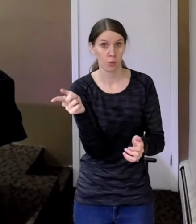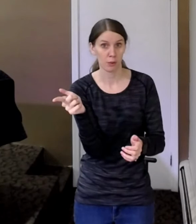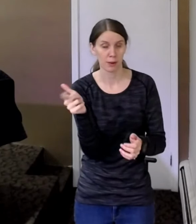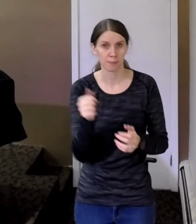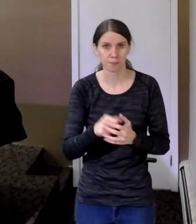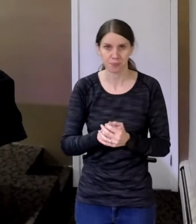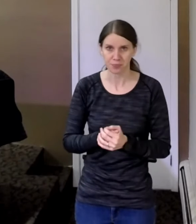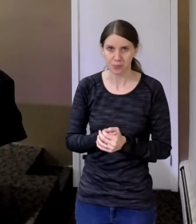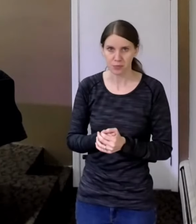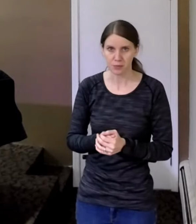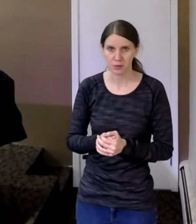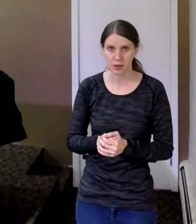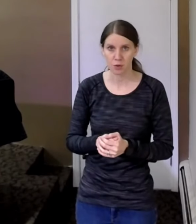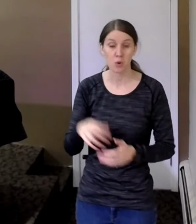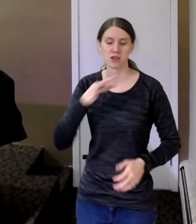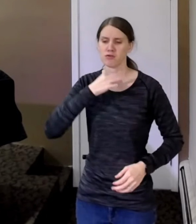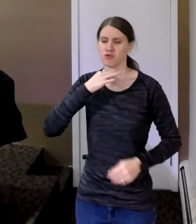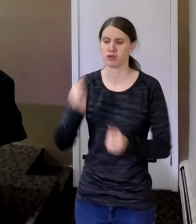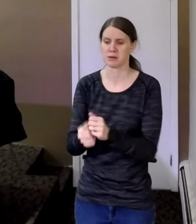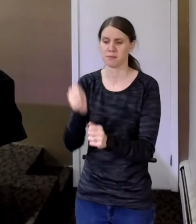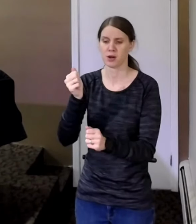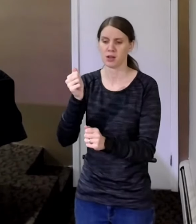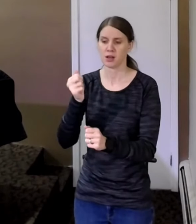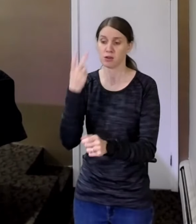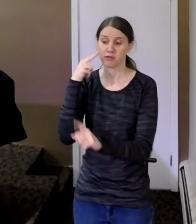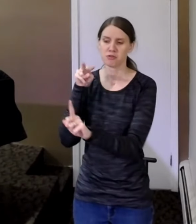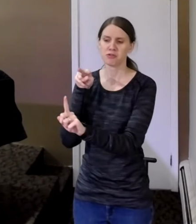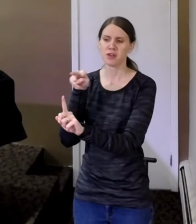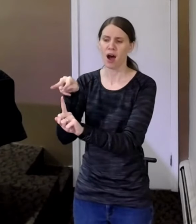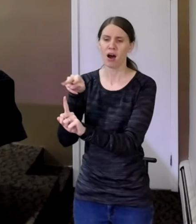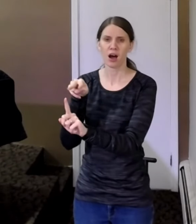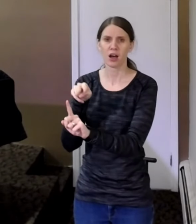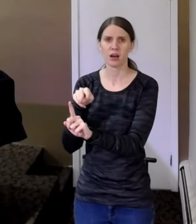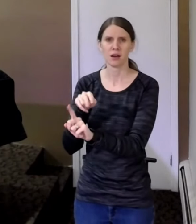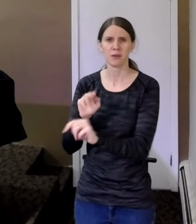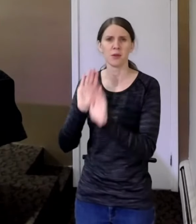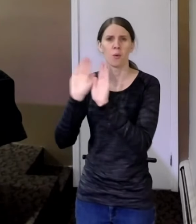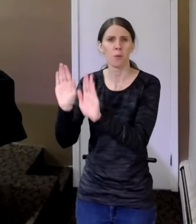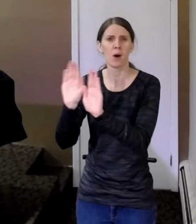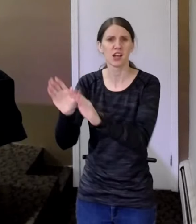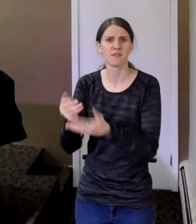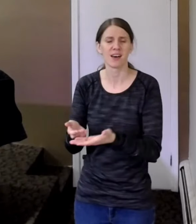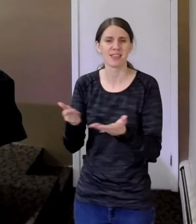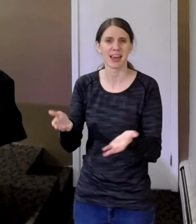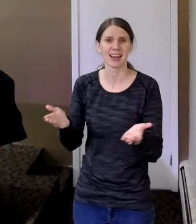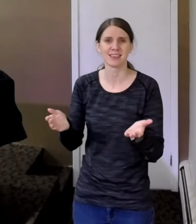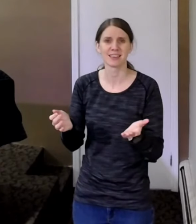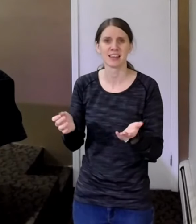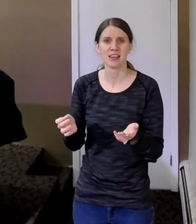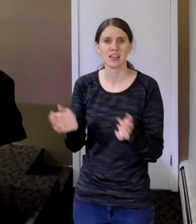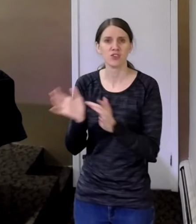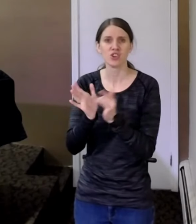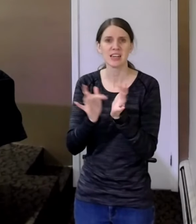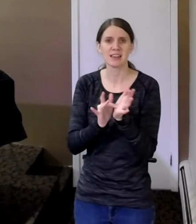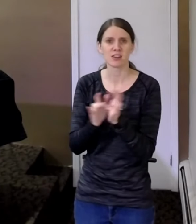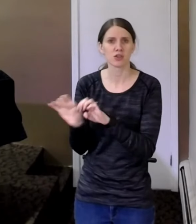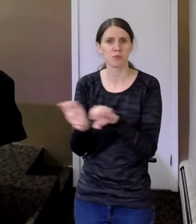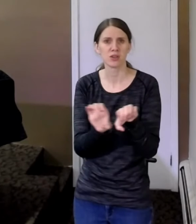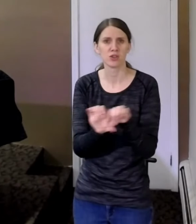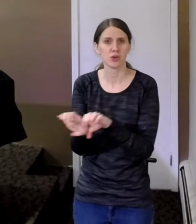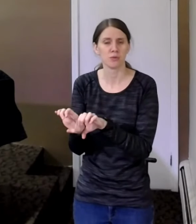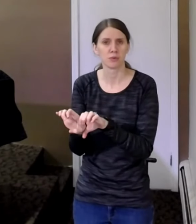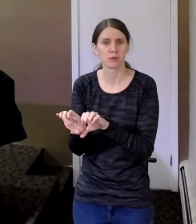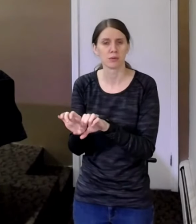"When the chief priests and scribes saw the wonderful things that he, Jesus,